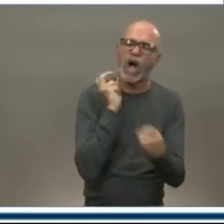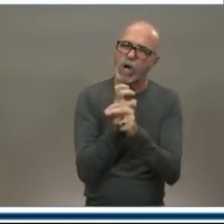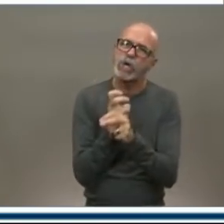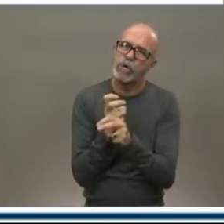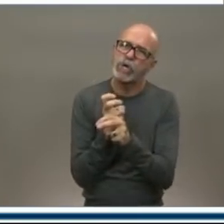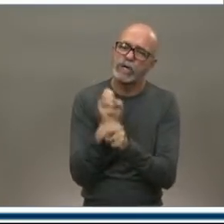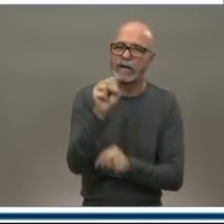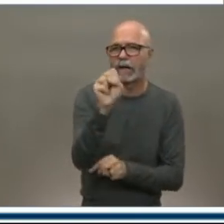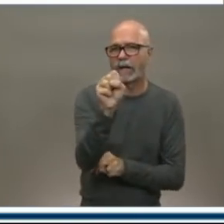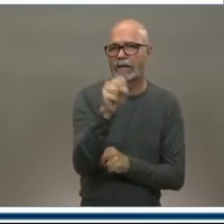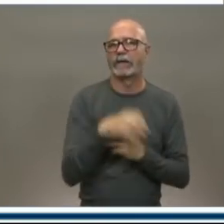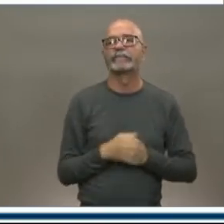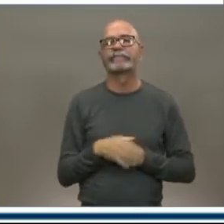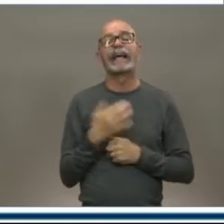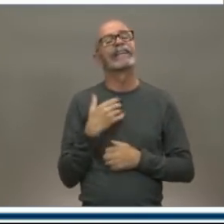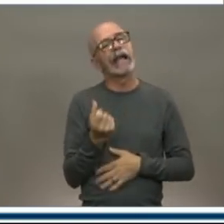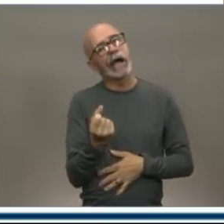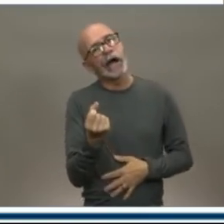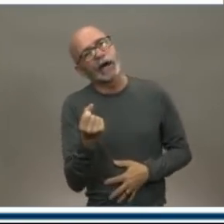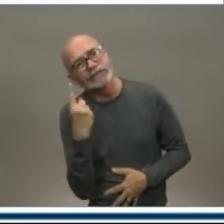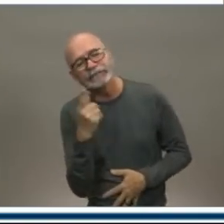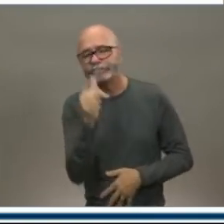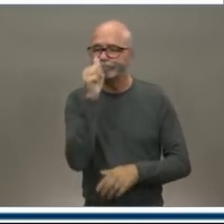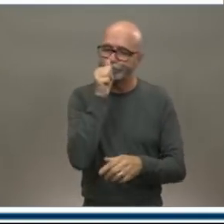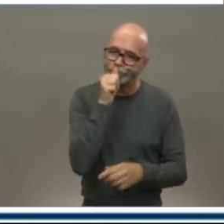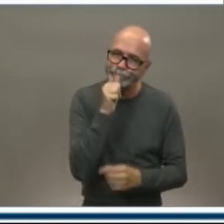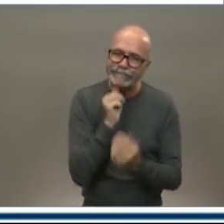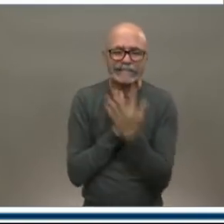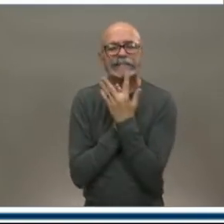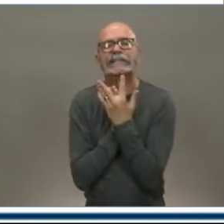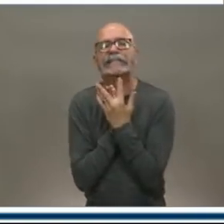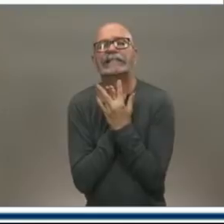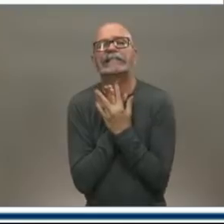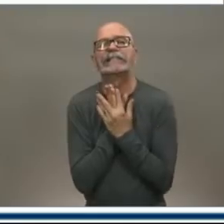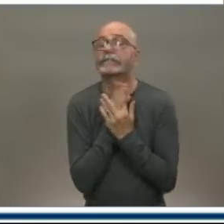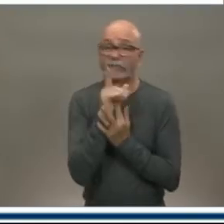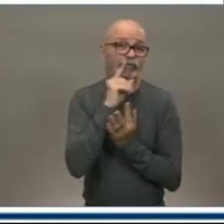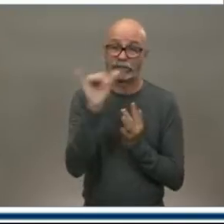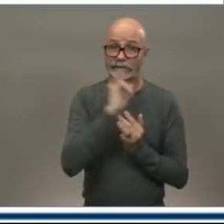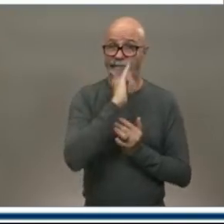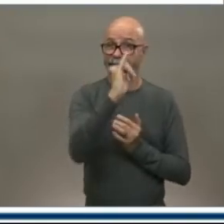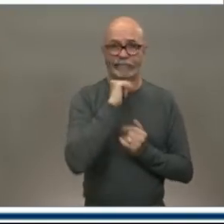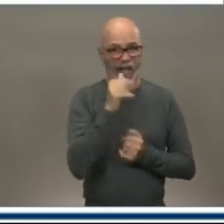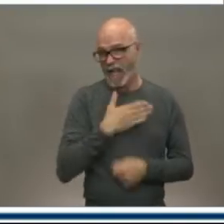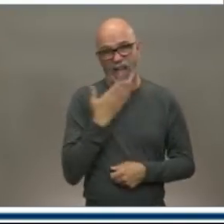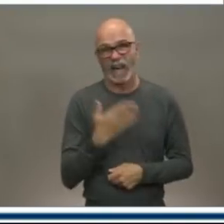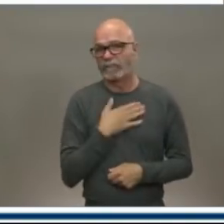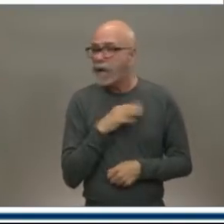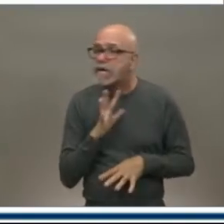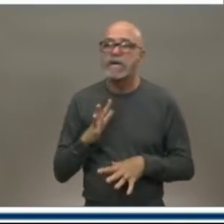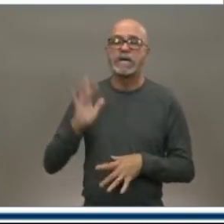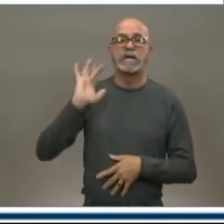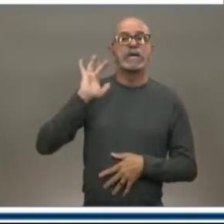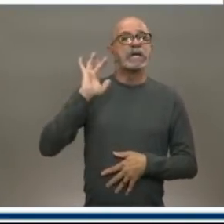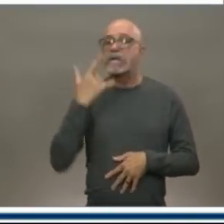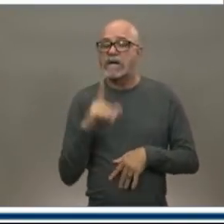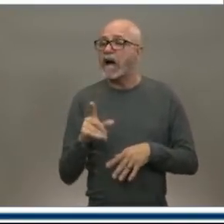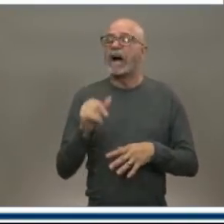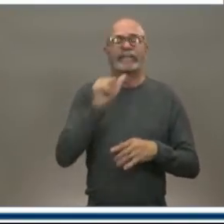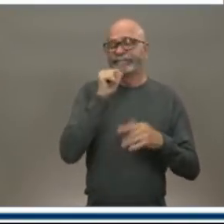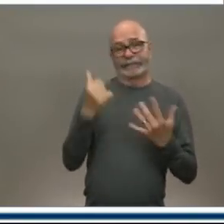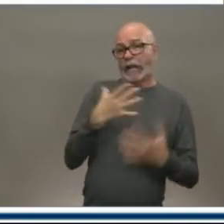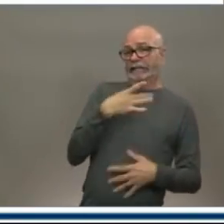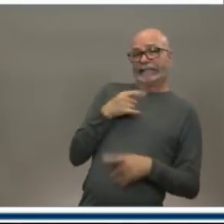it is taking on us. And I'm not happy with it either. I don't like having to be like this, but that is the world we are living